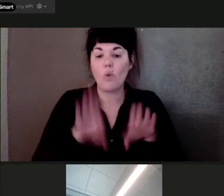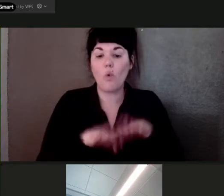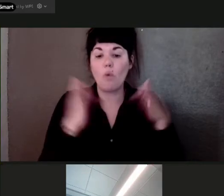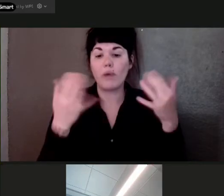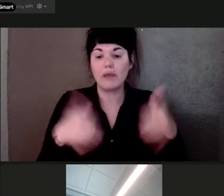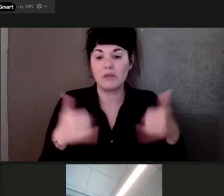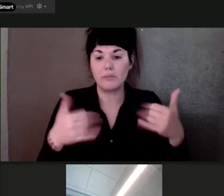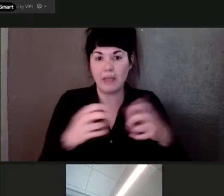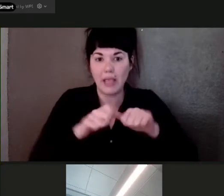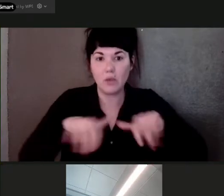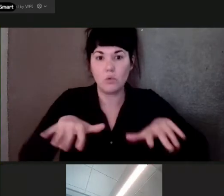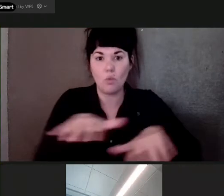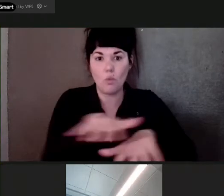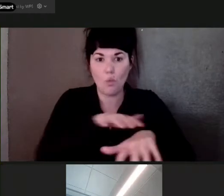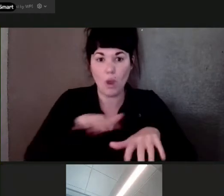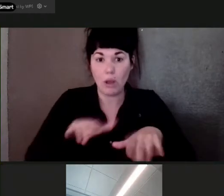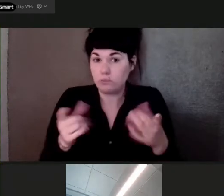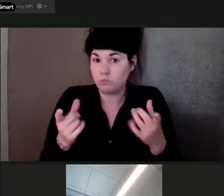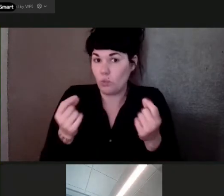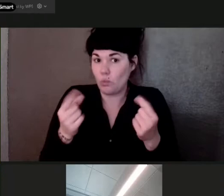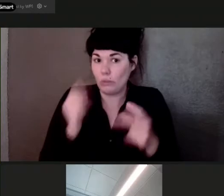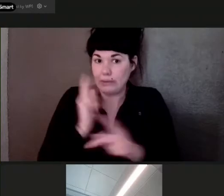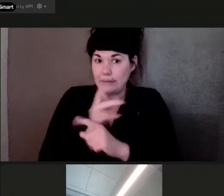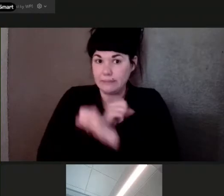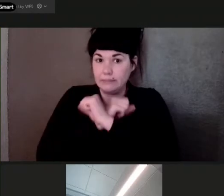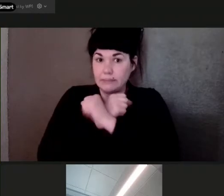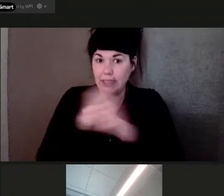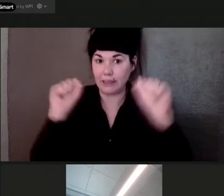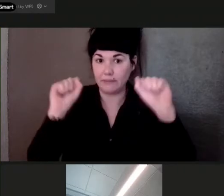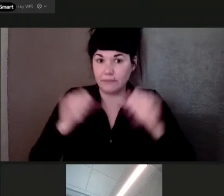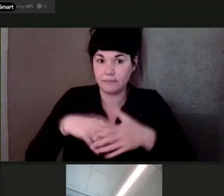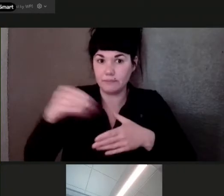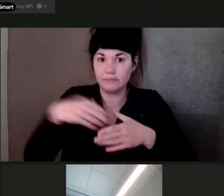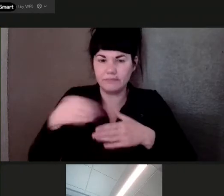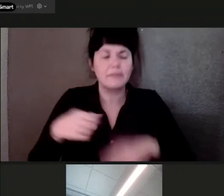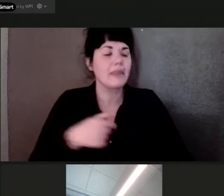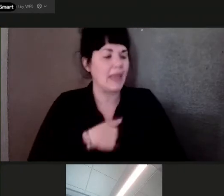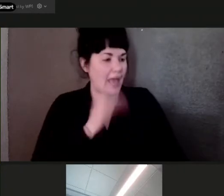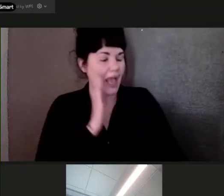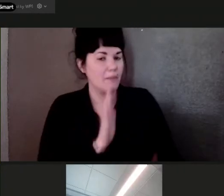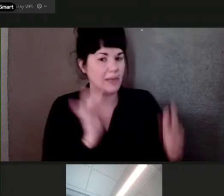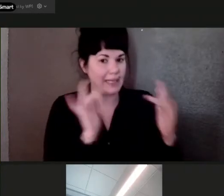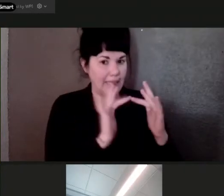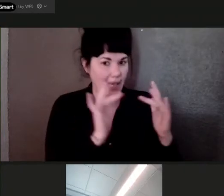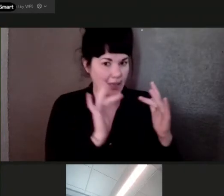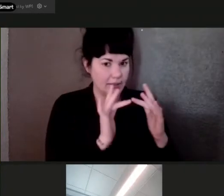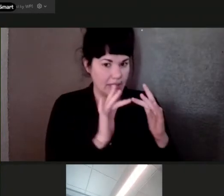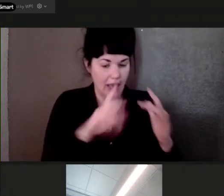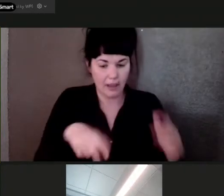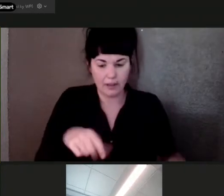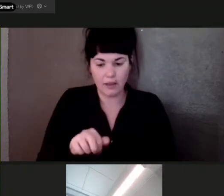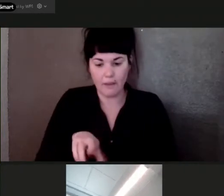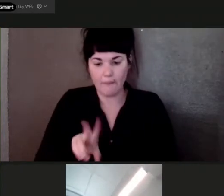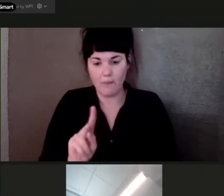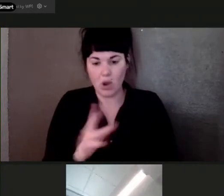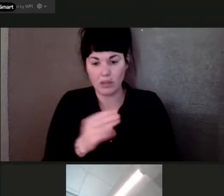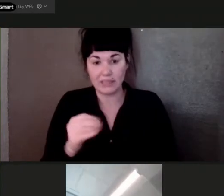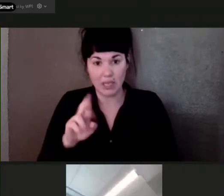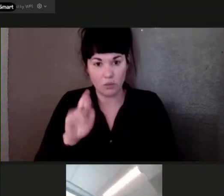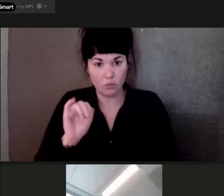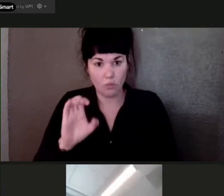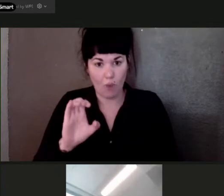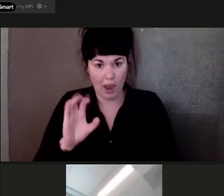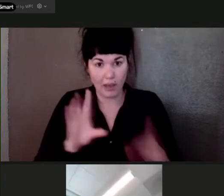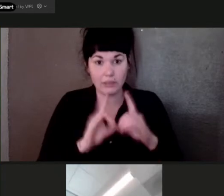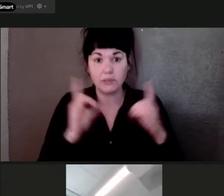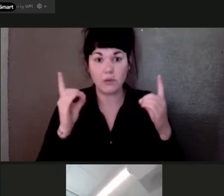can reach out to my friends at the Parks and Rec department, and I want to get their strict guidance for you guys so it's the most accurate information, but I'll respond by